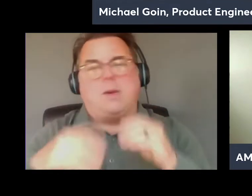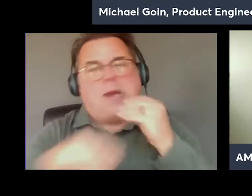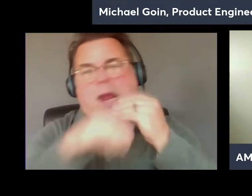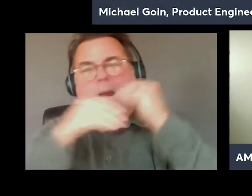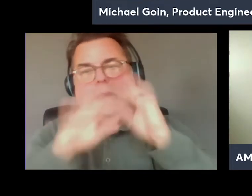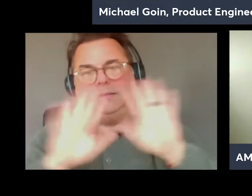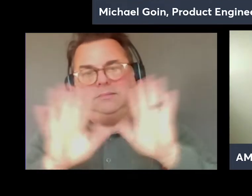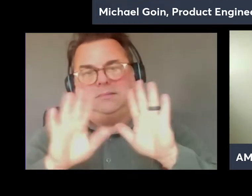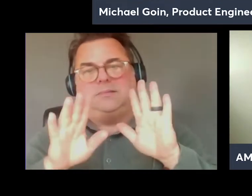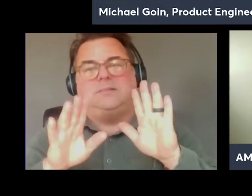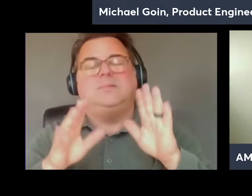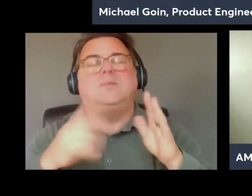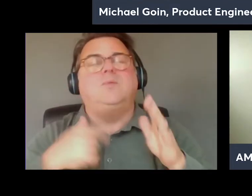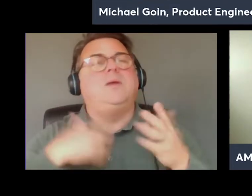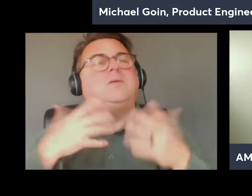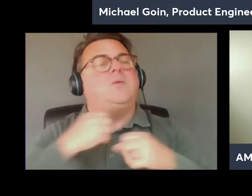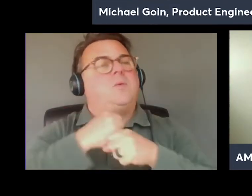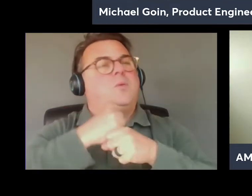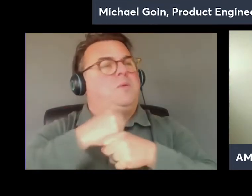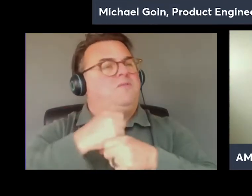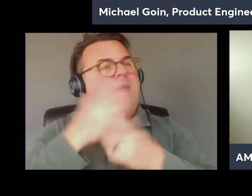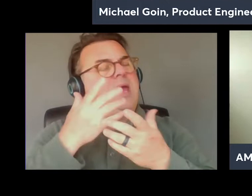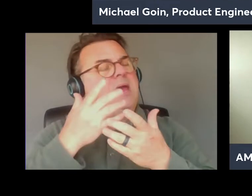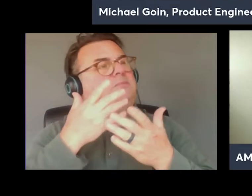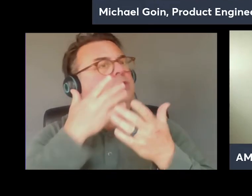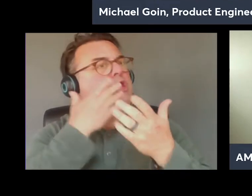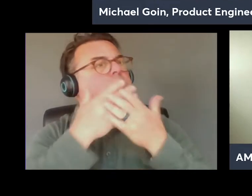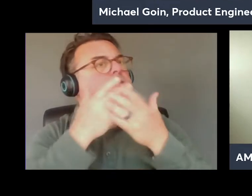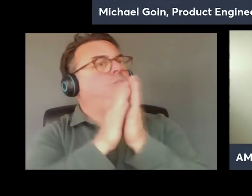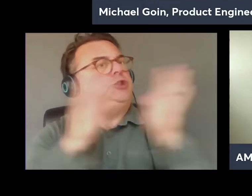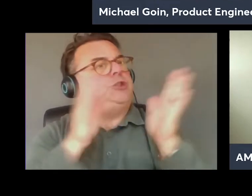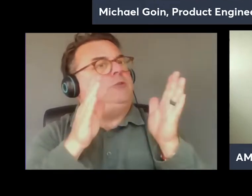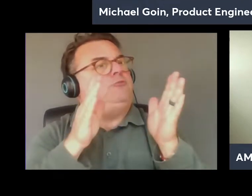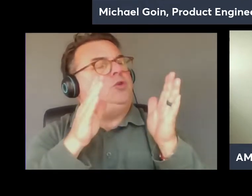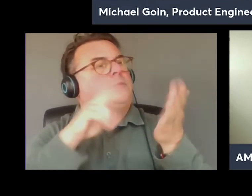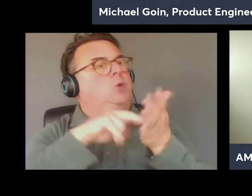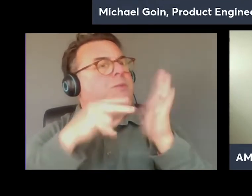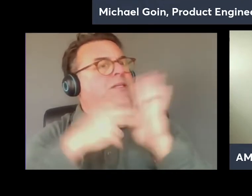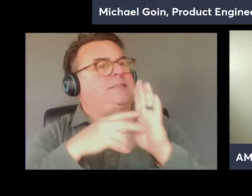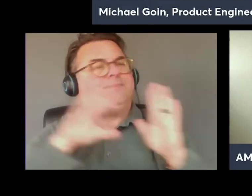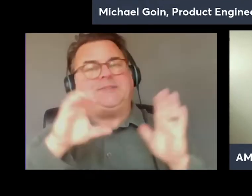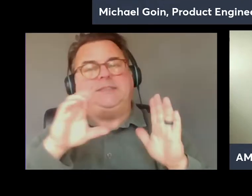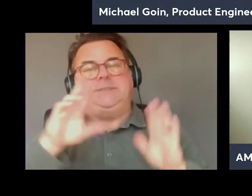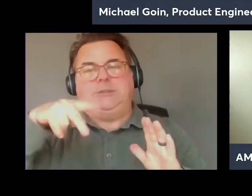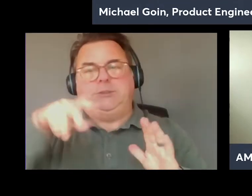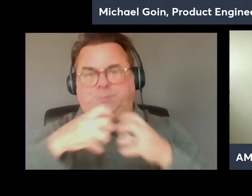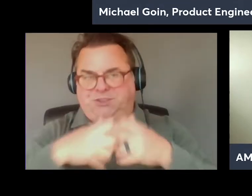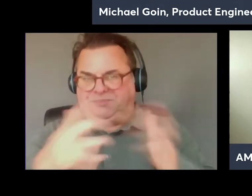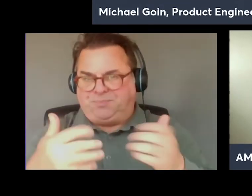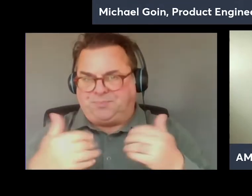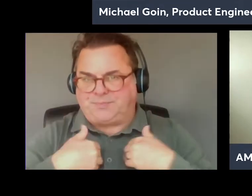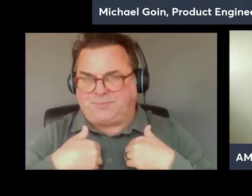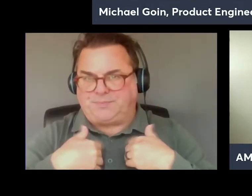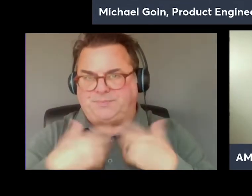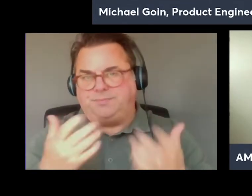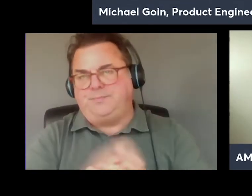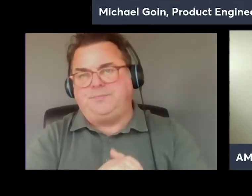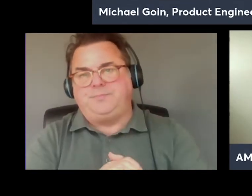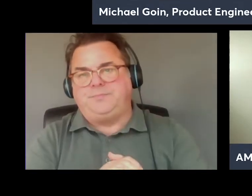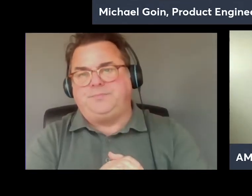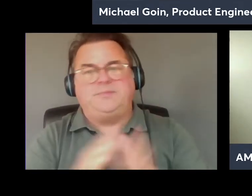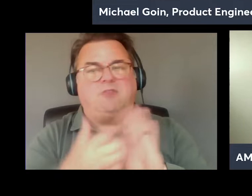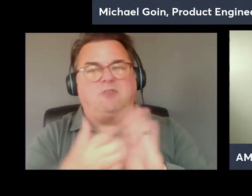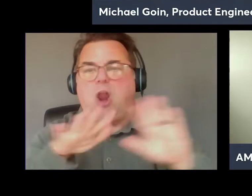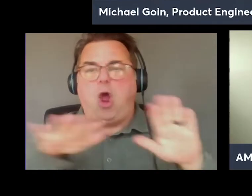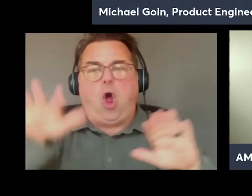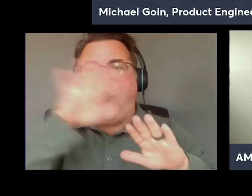already made really general purpose, wonderful CPUs that are commodity hardware running everywhere, all